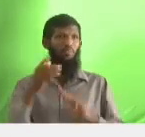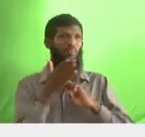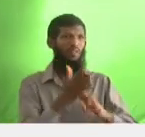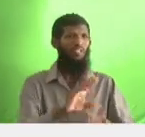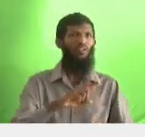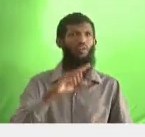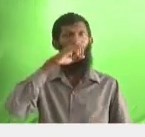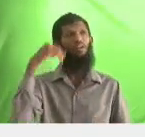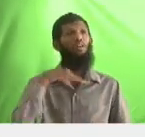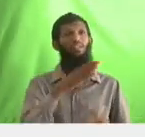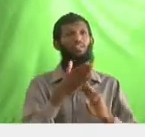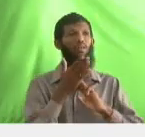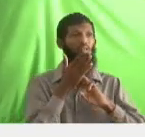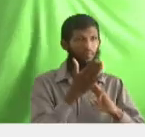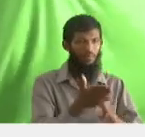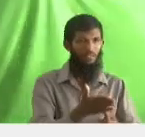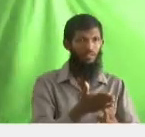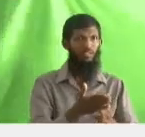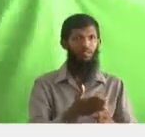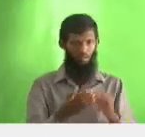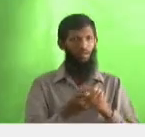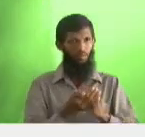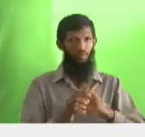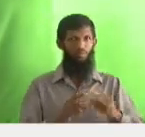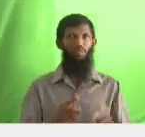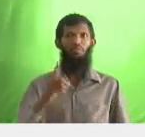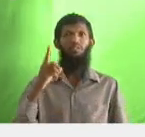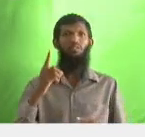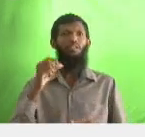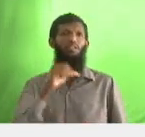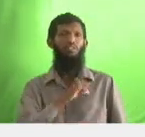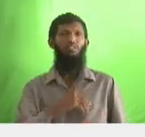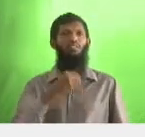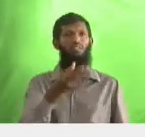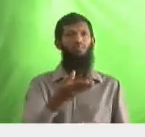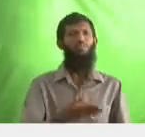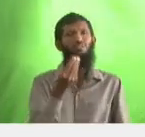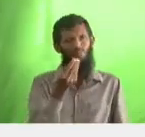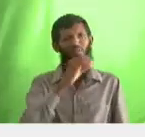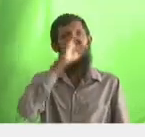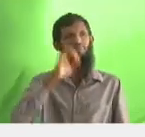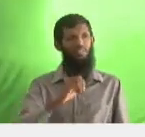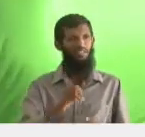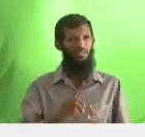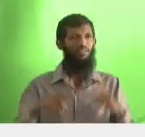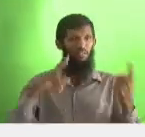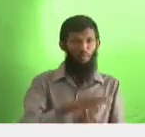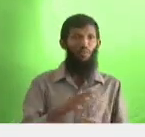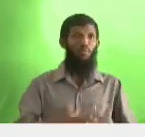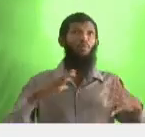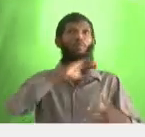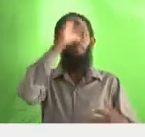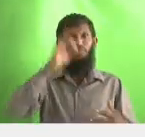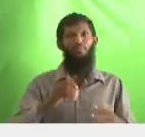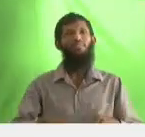is actually a percentage as well. May Allah subhanahu wa ta'ala grant us sustenance and make us from those who can